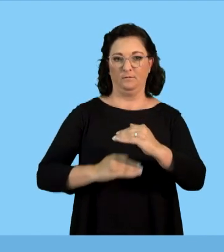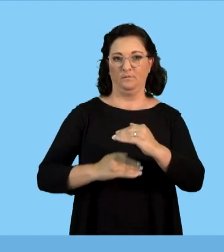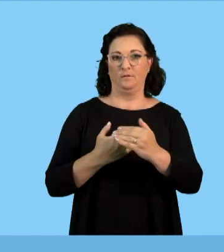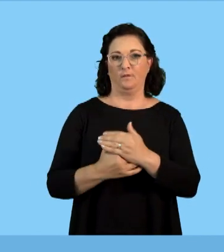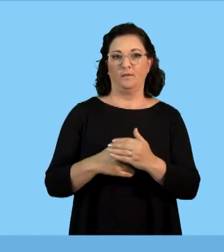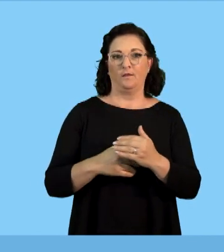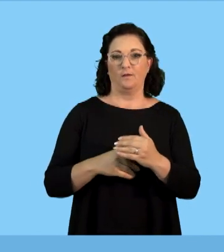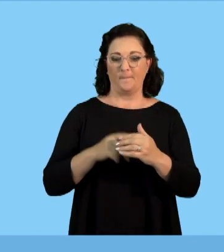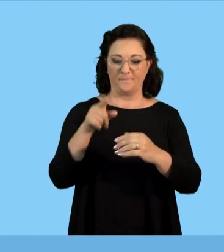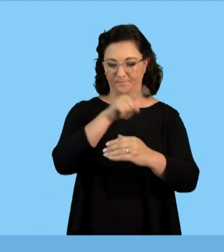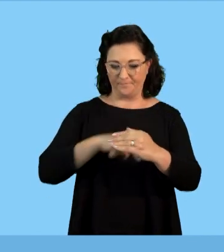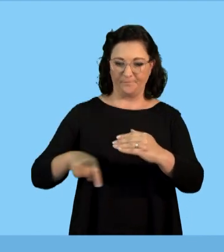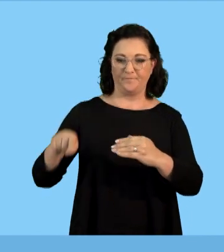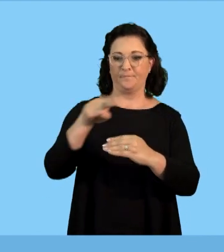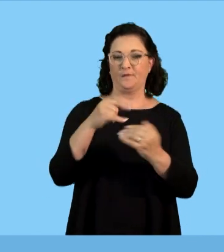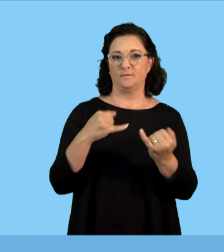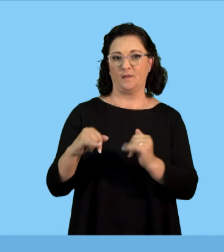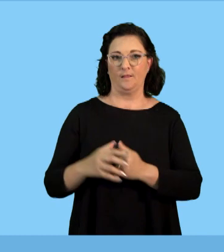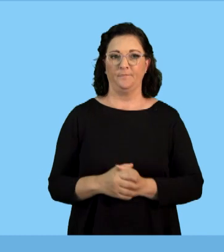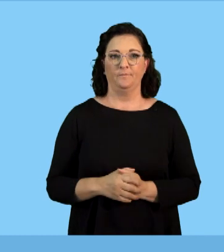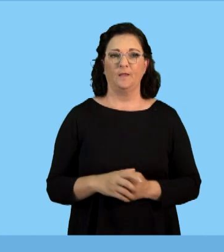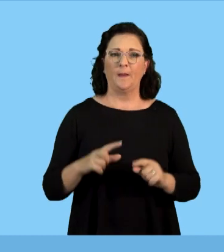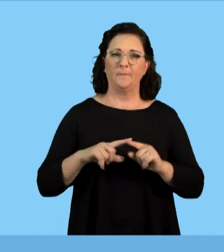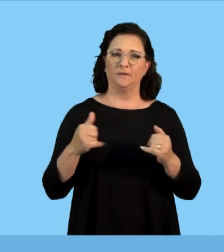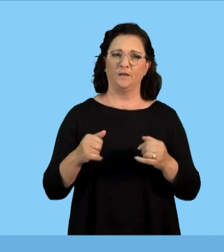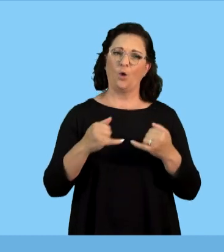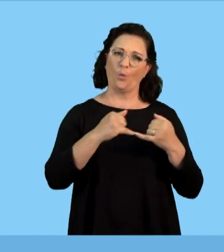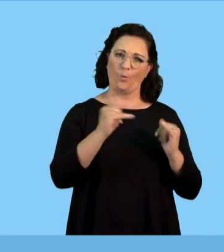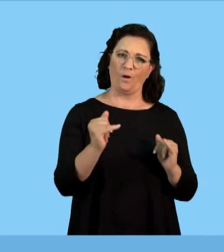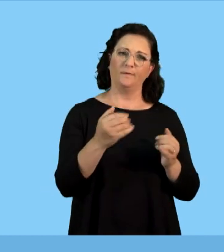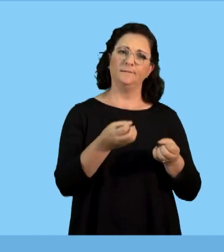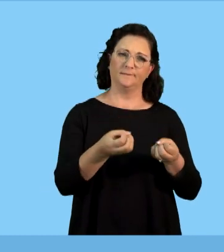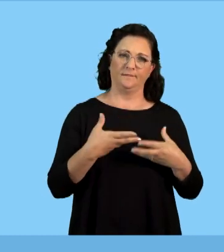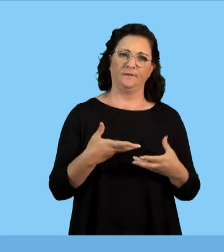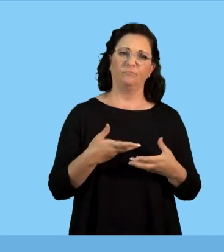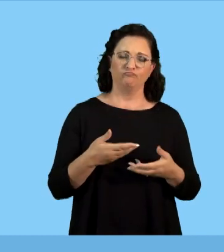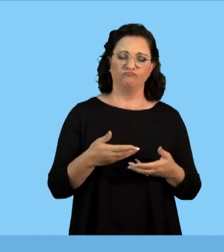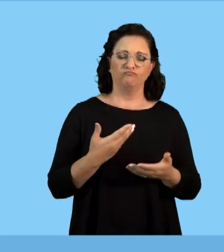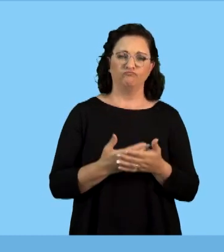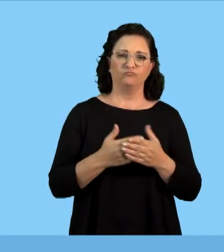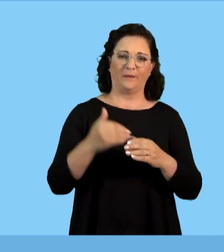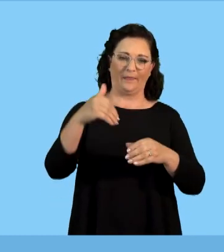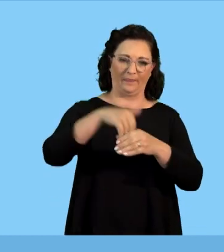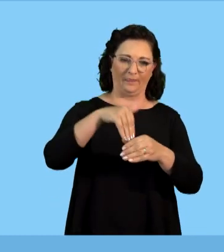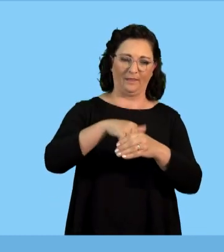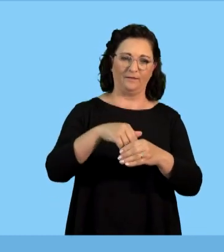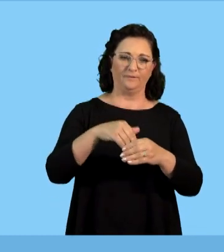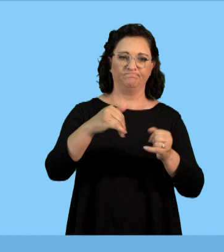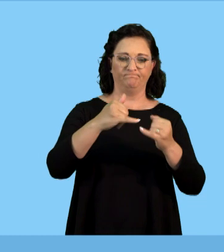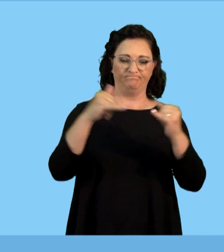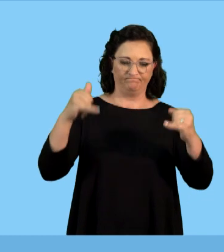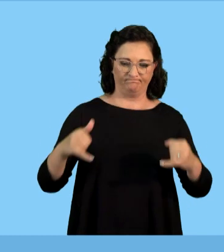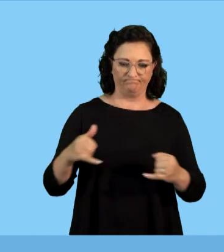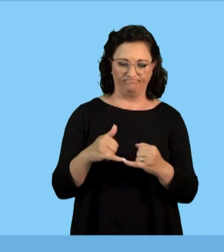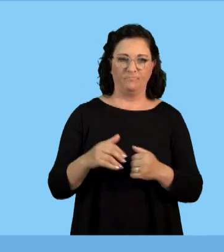and continuing in that loop. So now, these wires are providing that path for the electrons to flow because they're in an electric